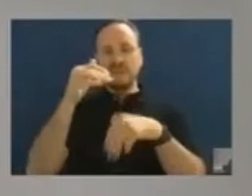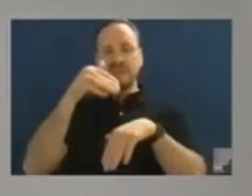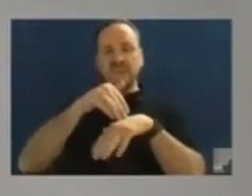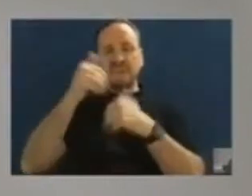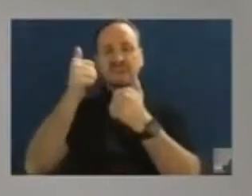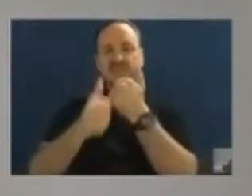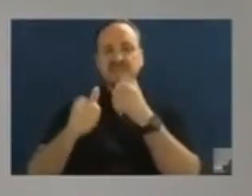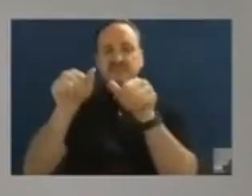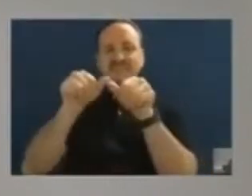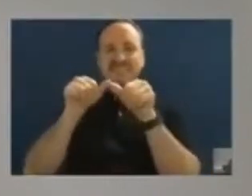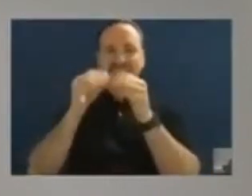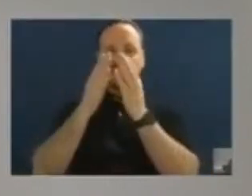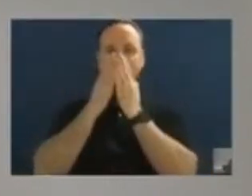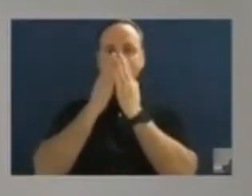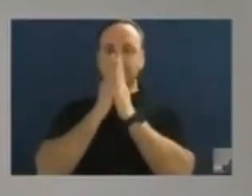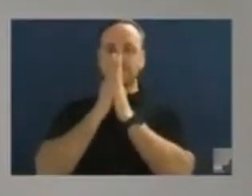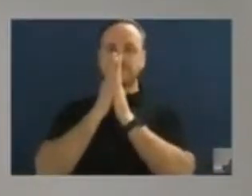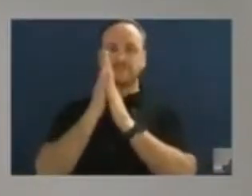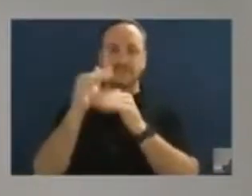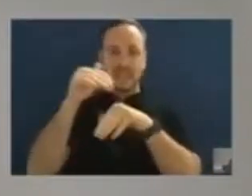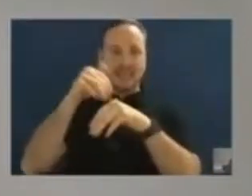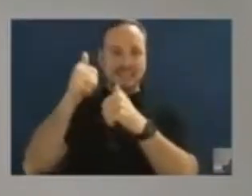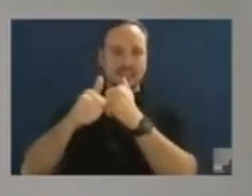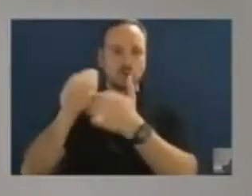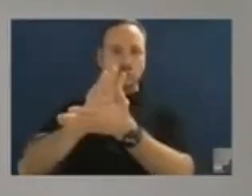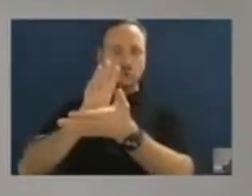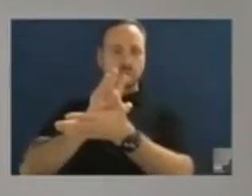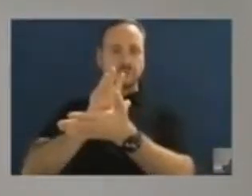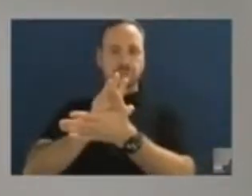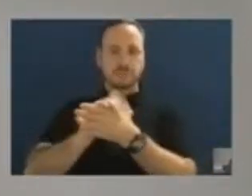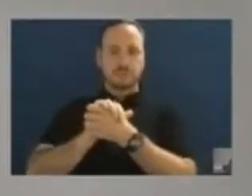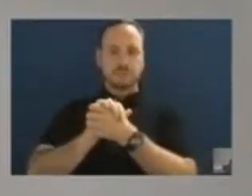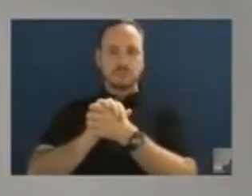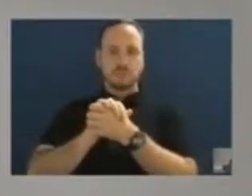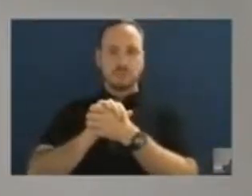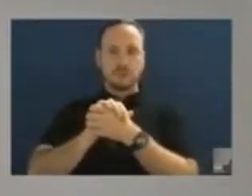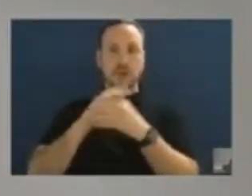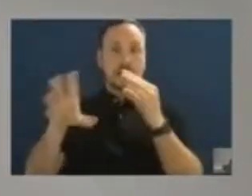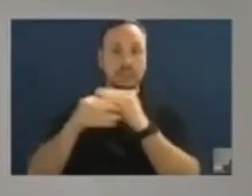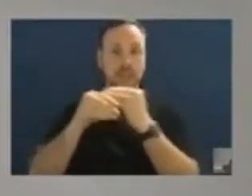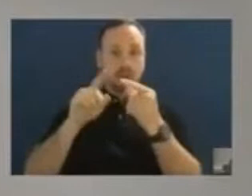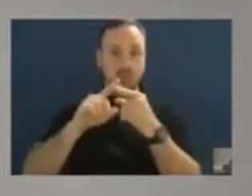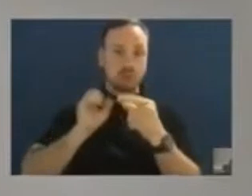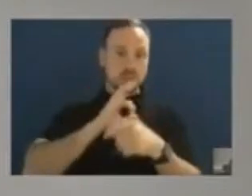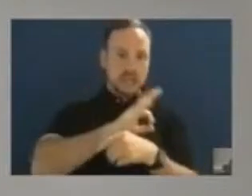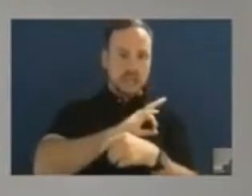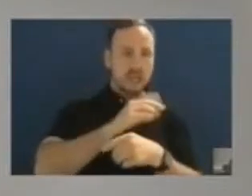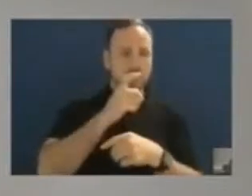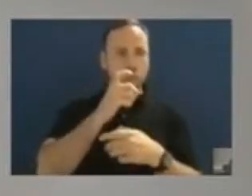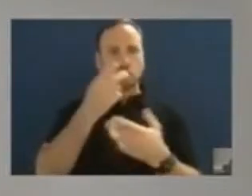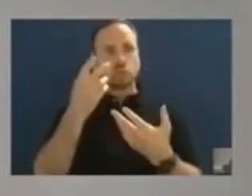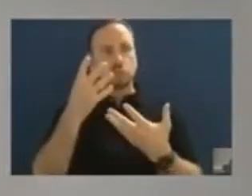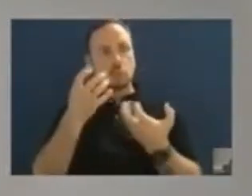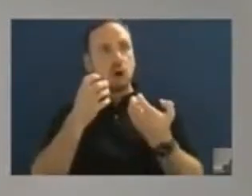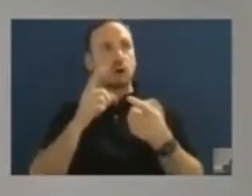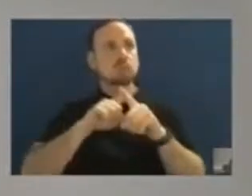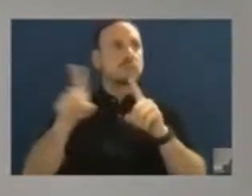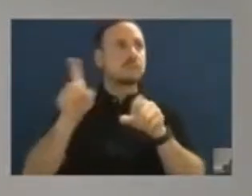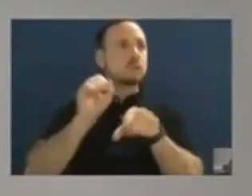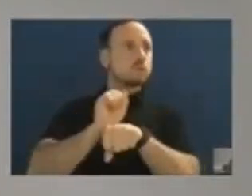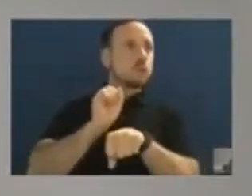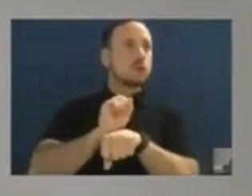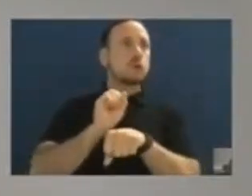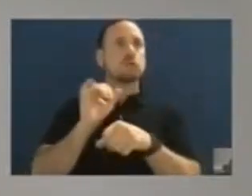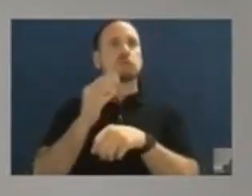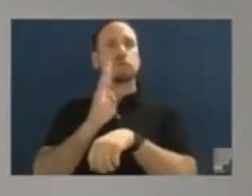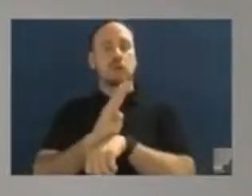to that school, in addition to staff who may still be looking for alternative or modified work duties. So that's another way to answer Mr.